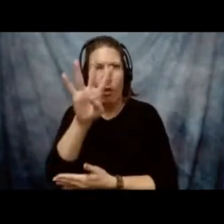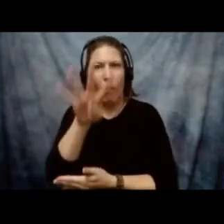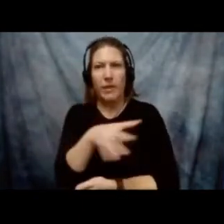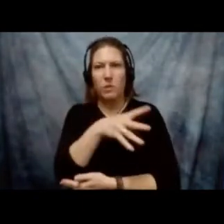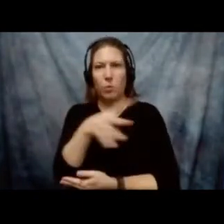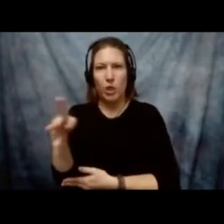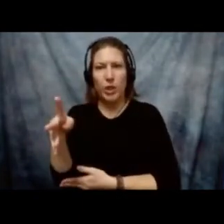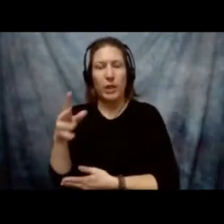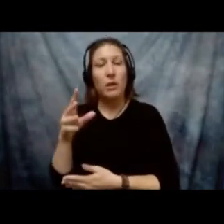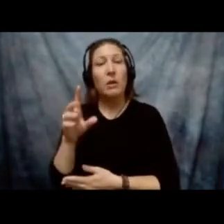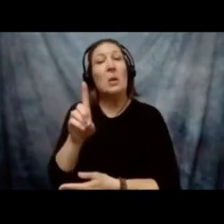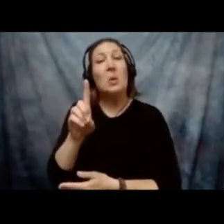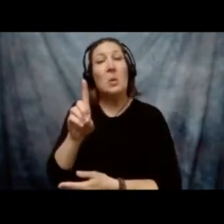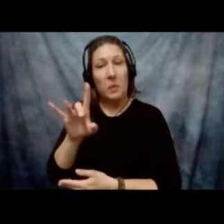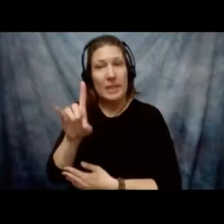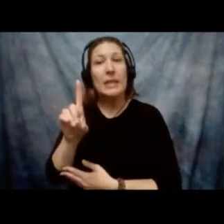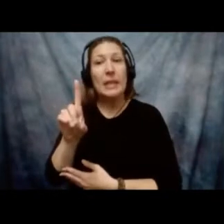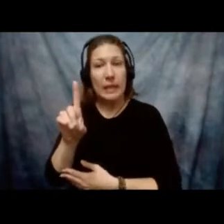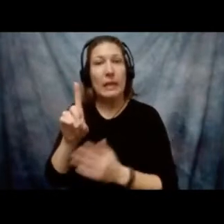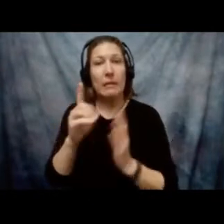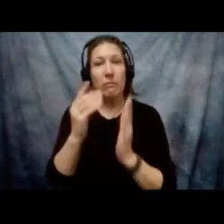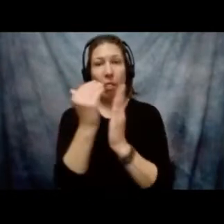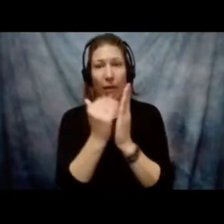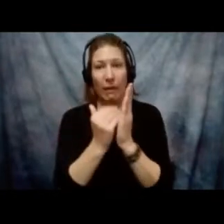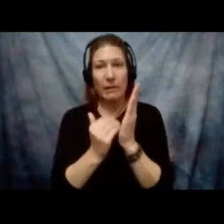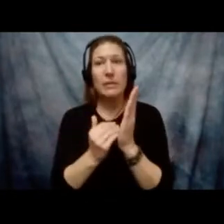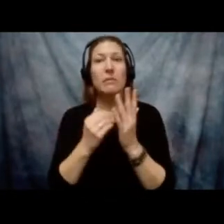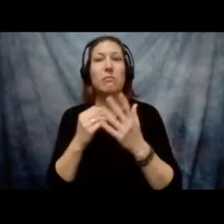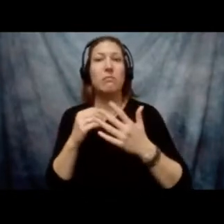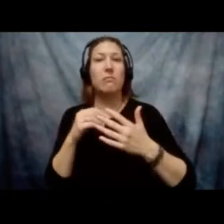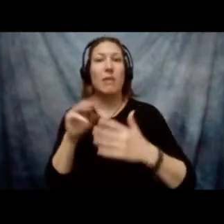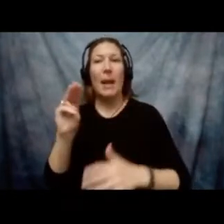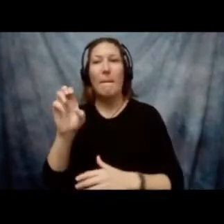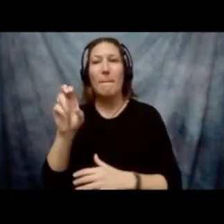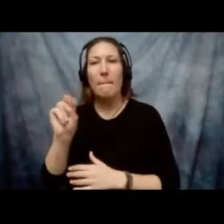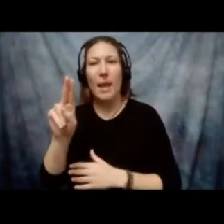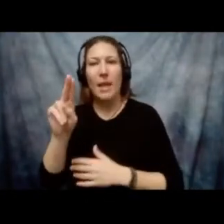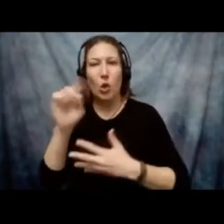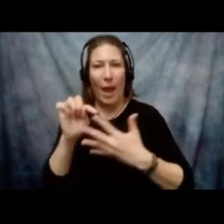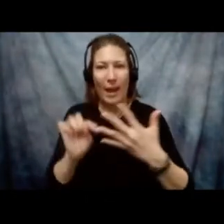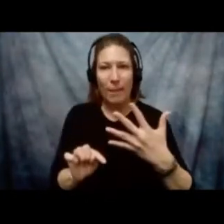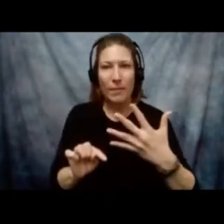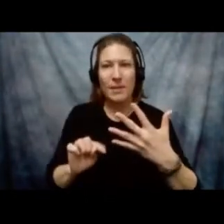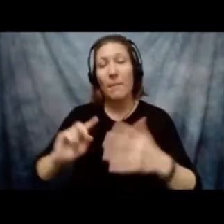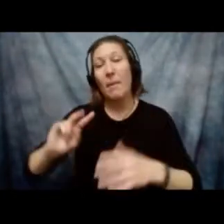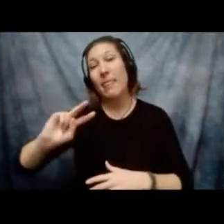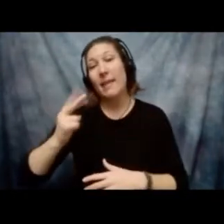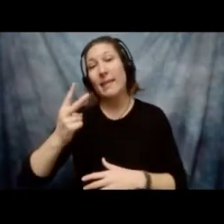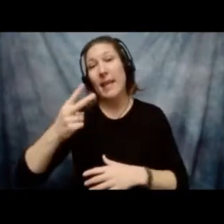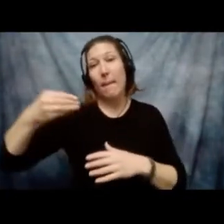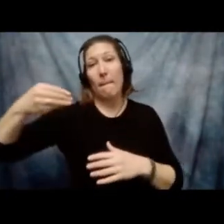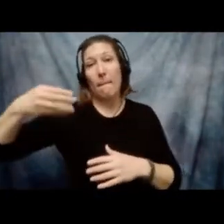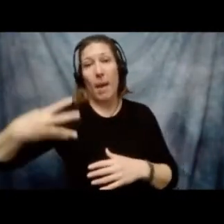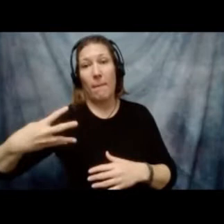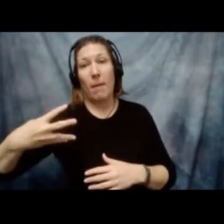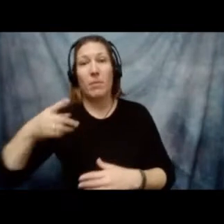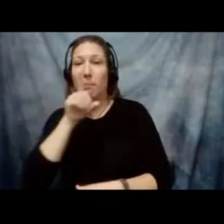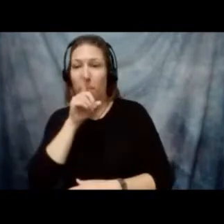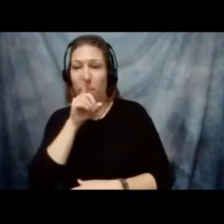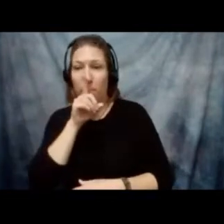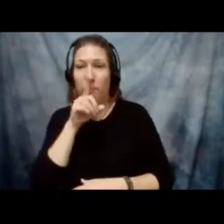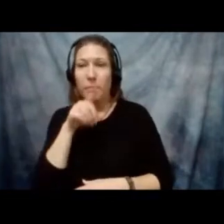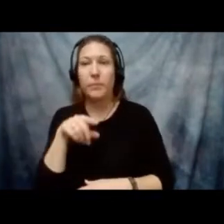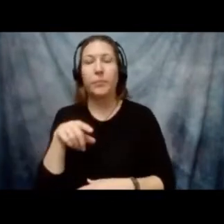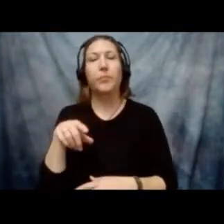on this first menu, but not all of the items on the second menu, because once again, you do have to be careful about cognitive